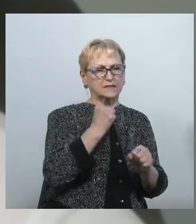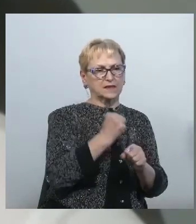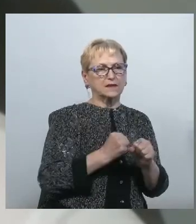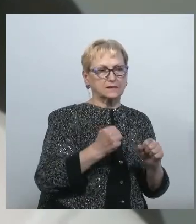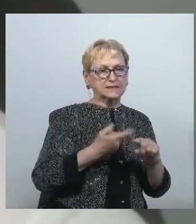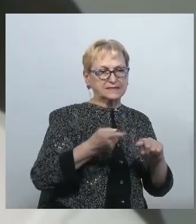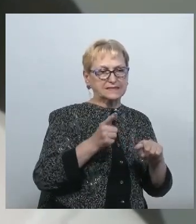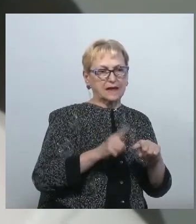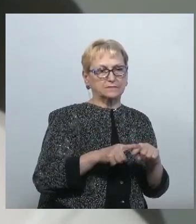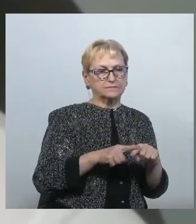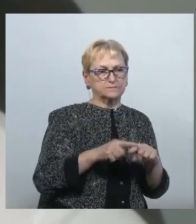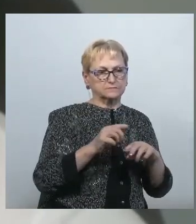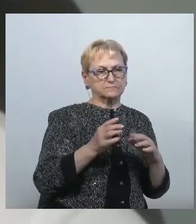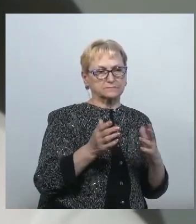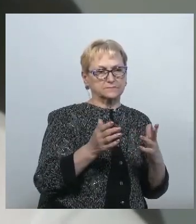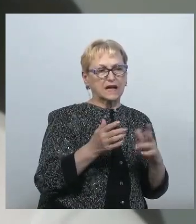those violations,